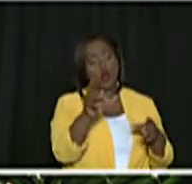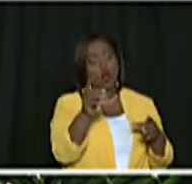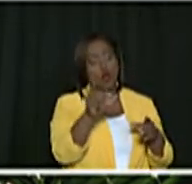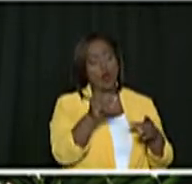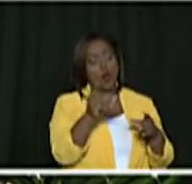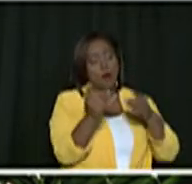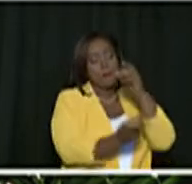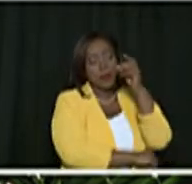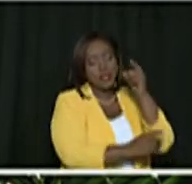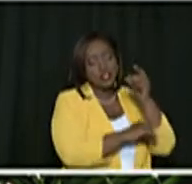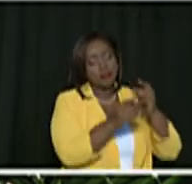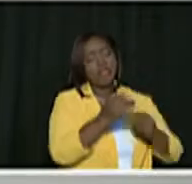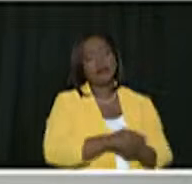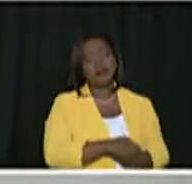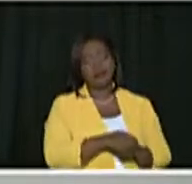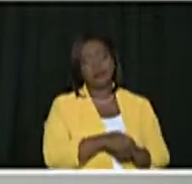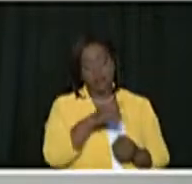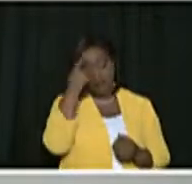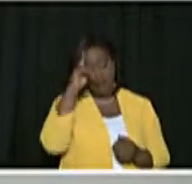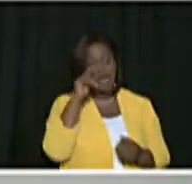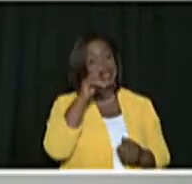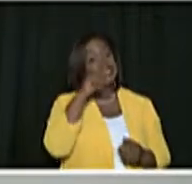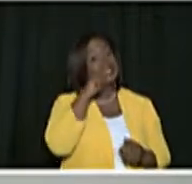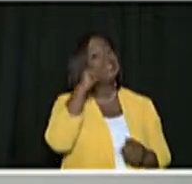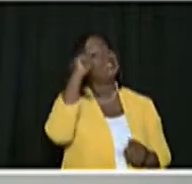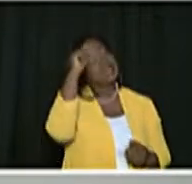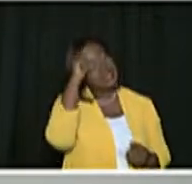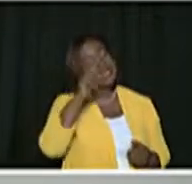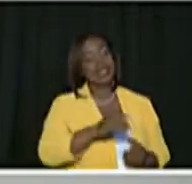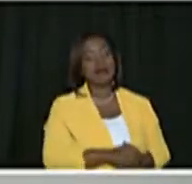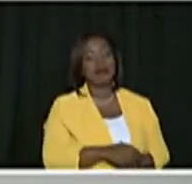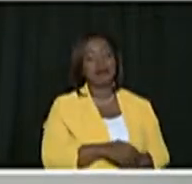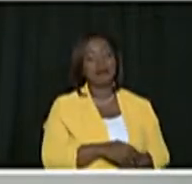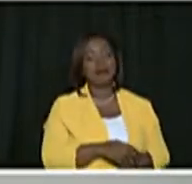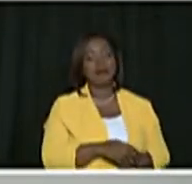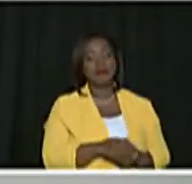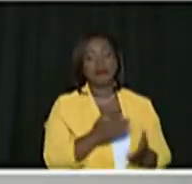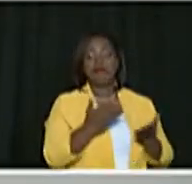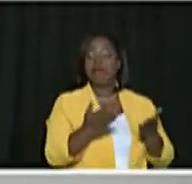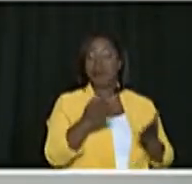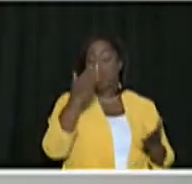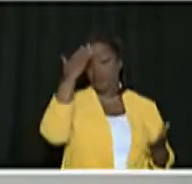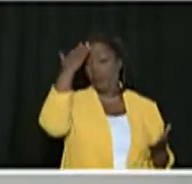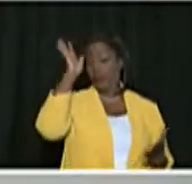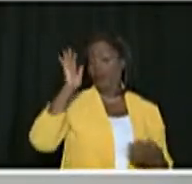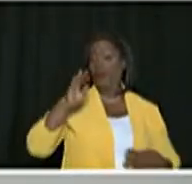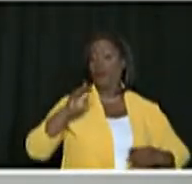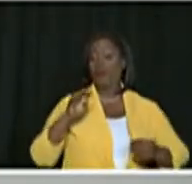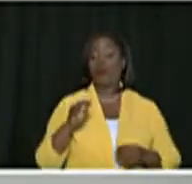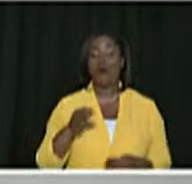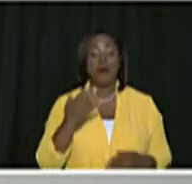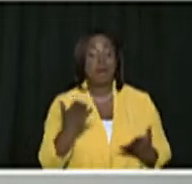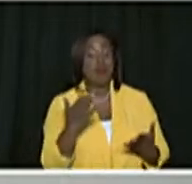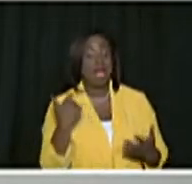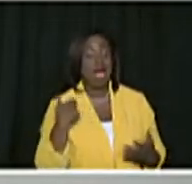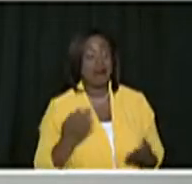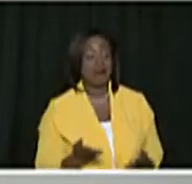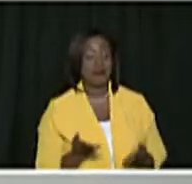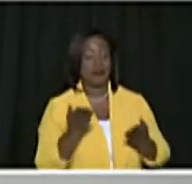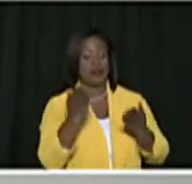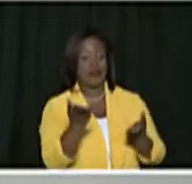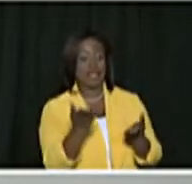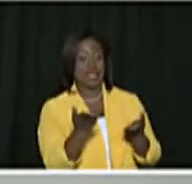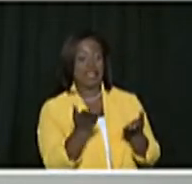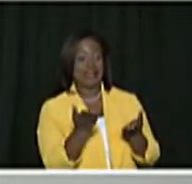now, right? What do you think should be the consequence? Maybe they don't know, and maybe you have some suggestions, but maybe they have some suggestions, and